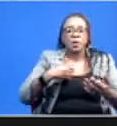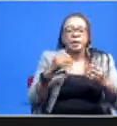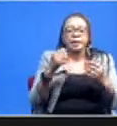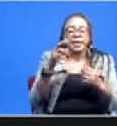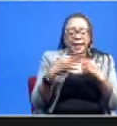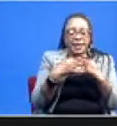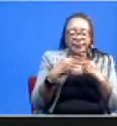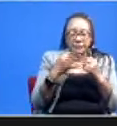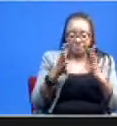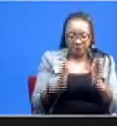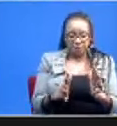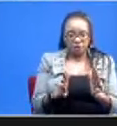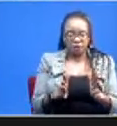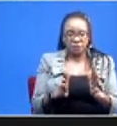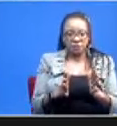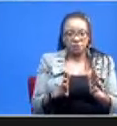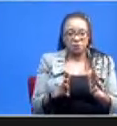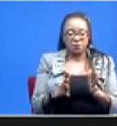persons,